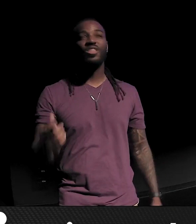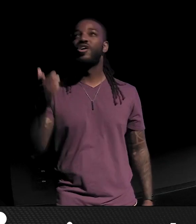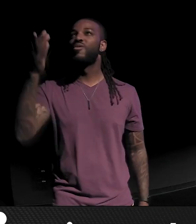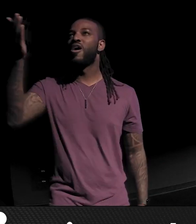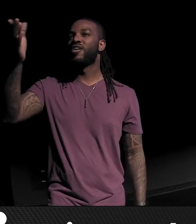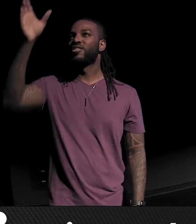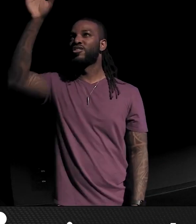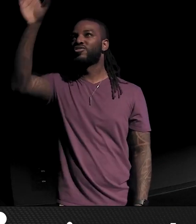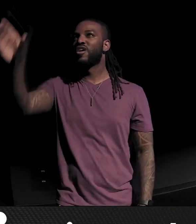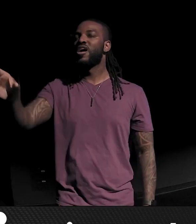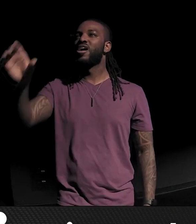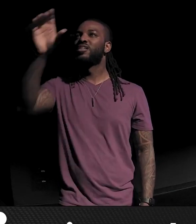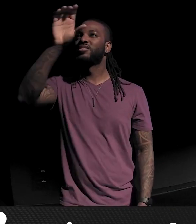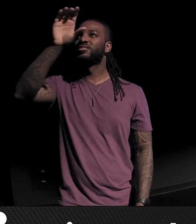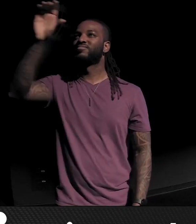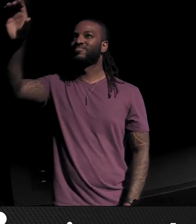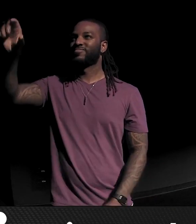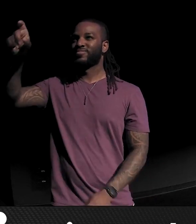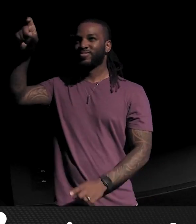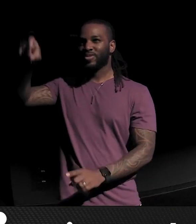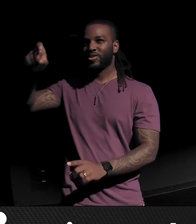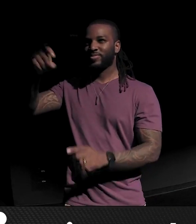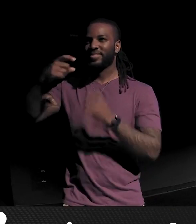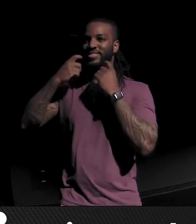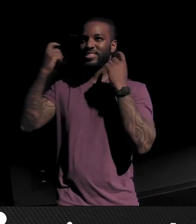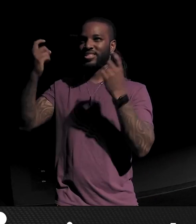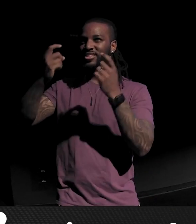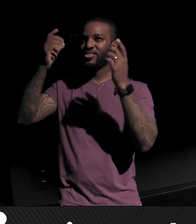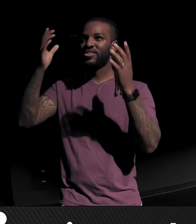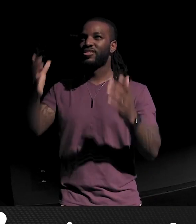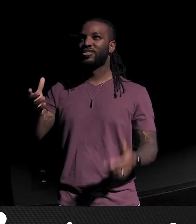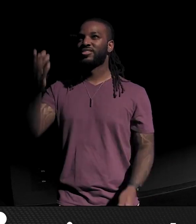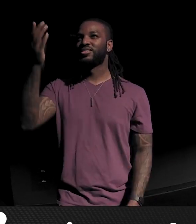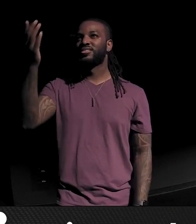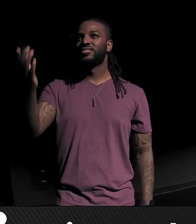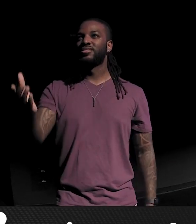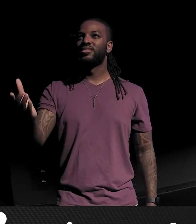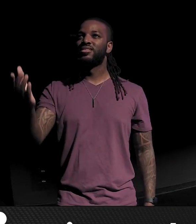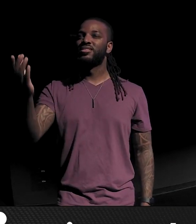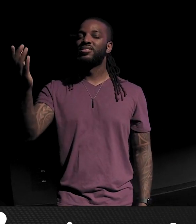There on the cross they made for sinners.